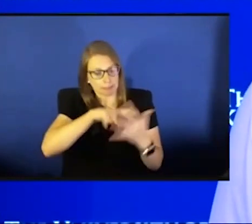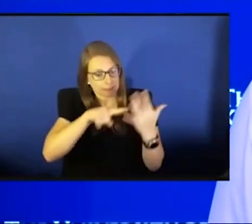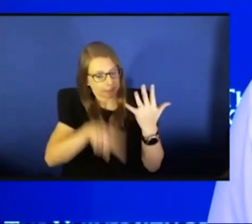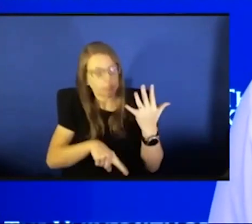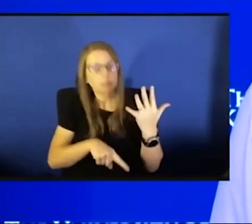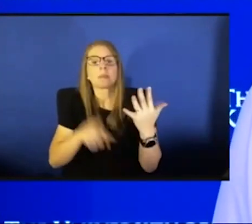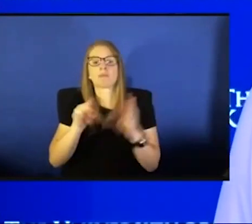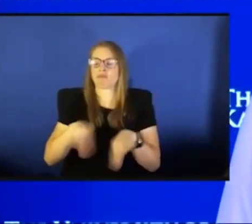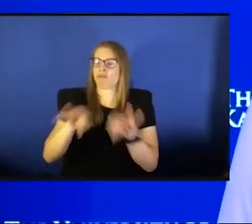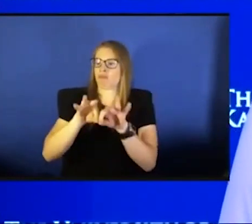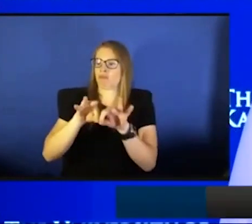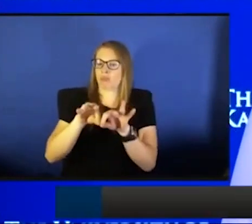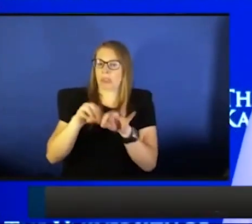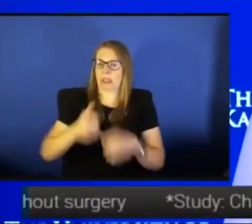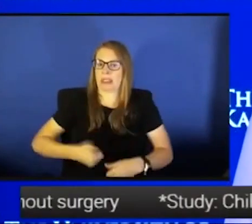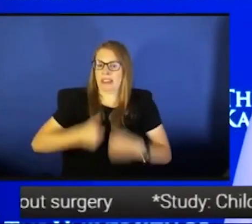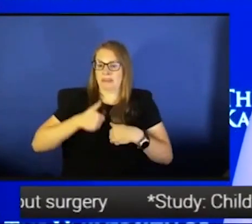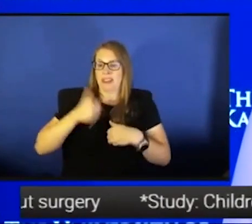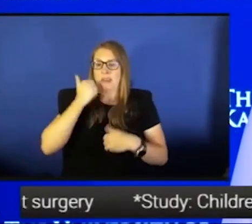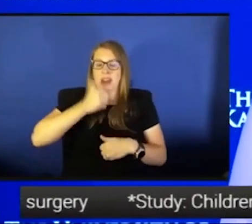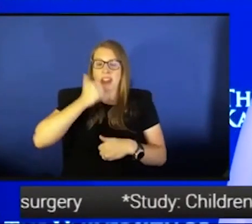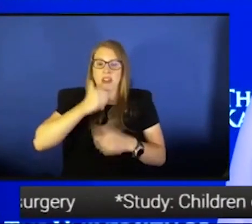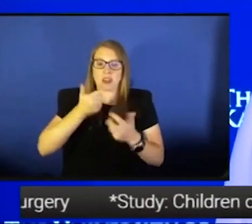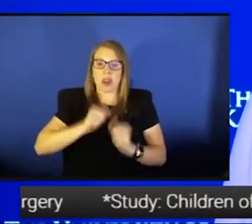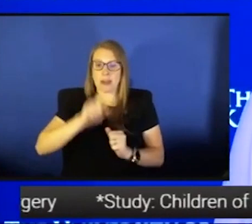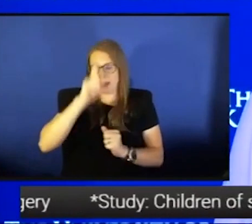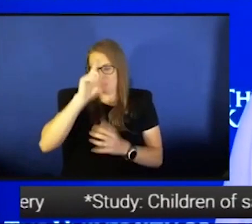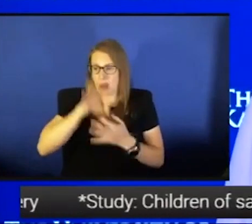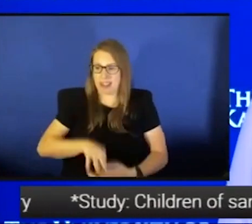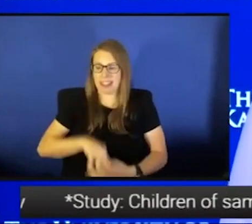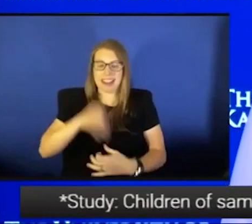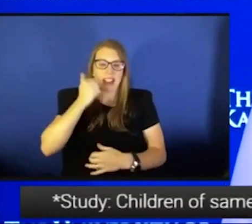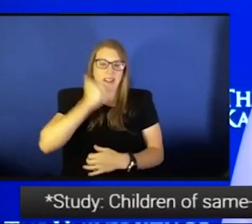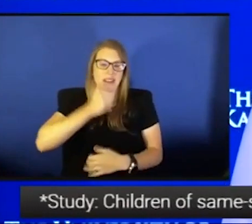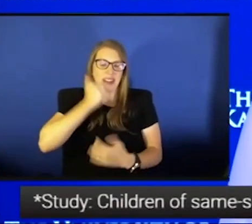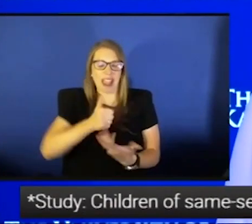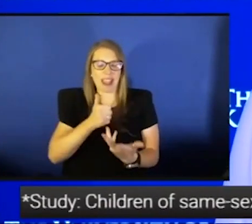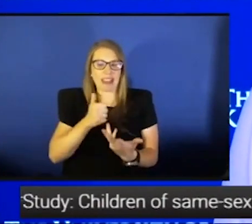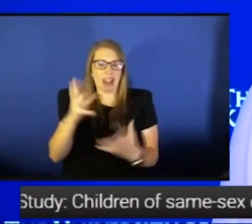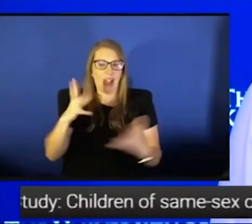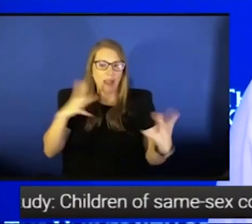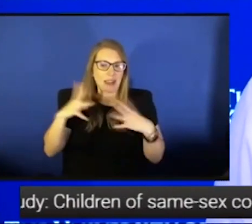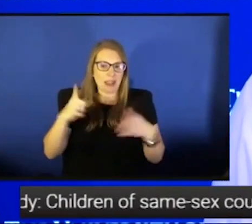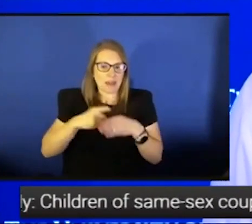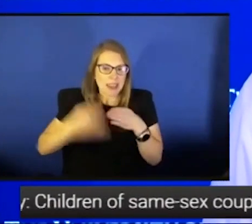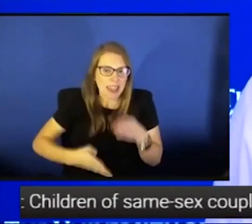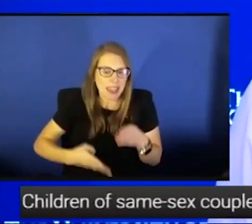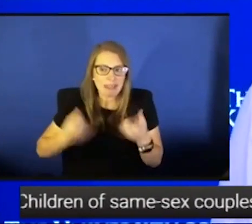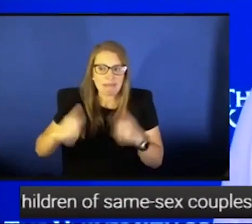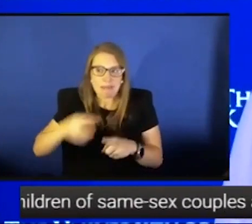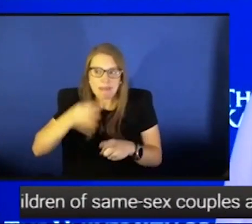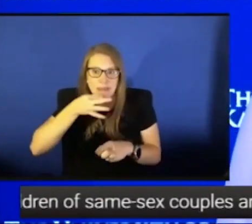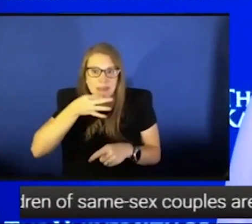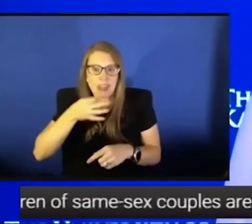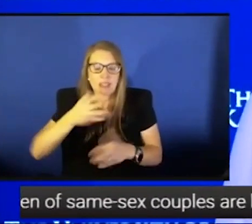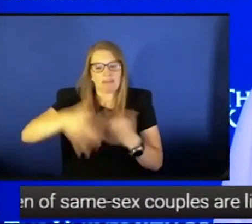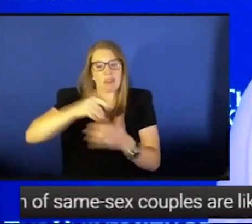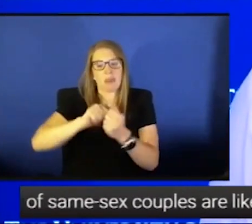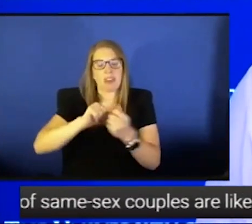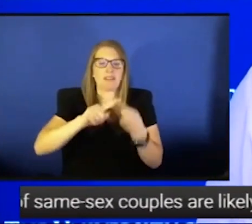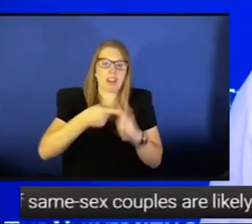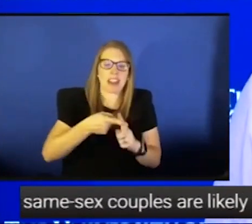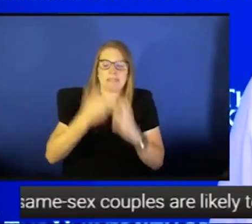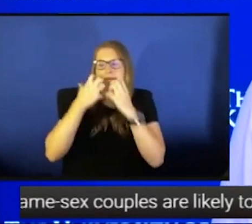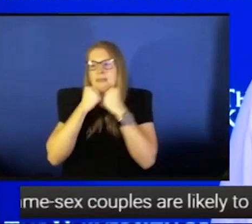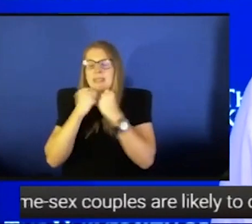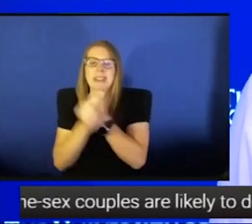try to live every day and be present every day. We are coming up on this holiday weekend now. Be with your friends and your loved ones, be safe,